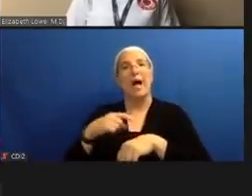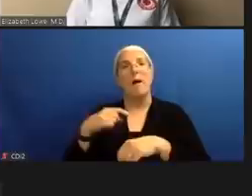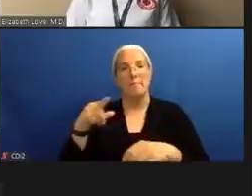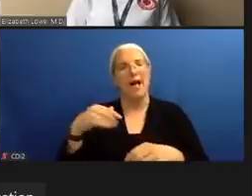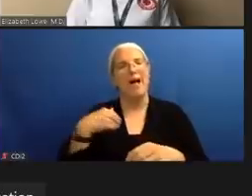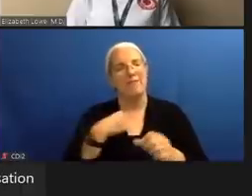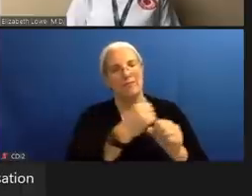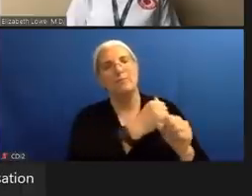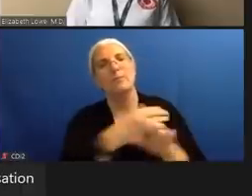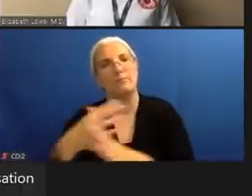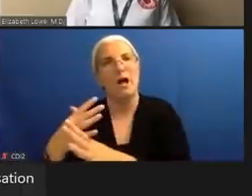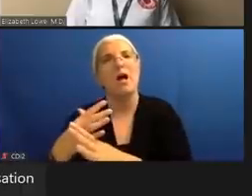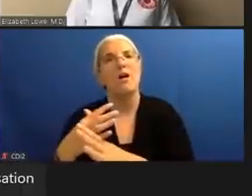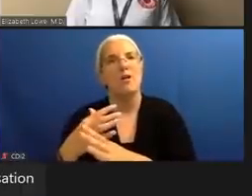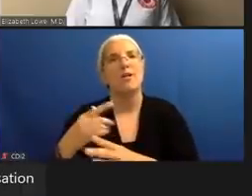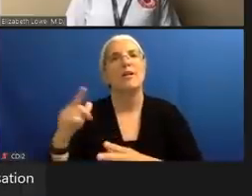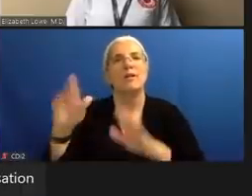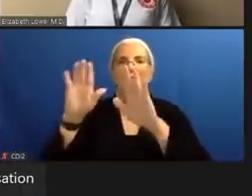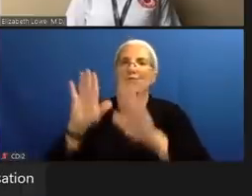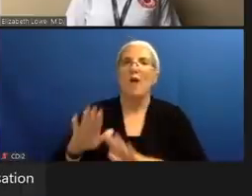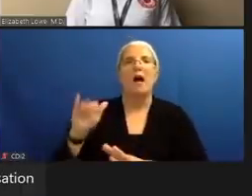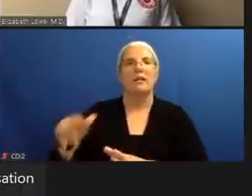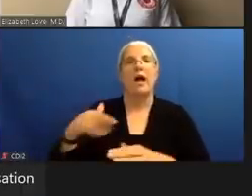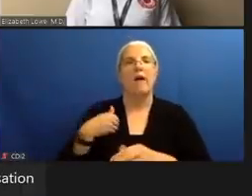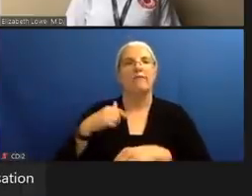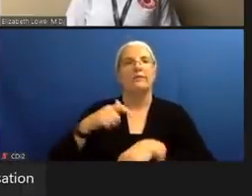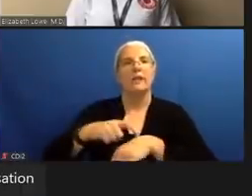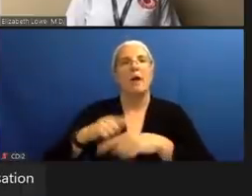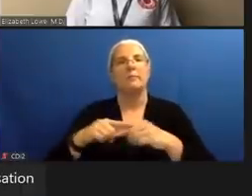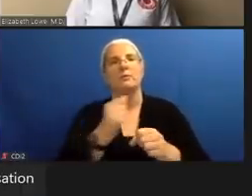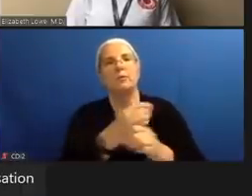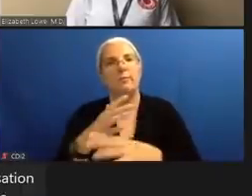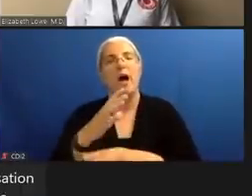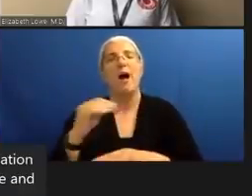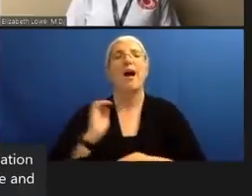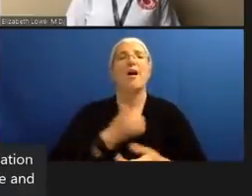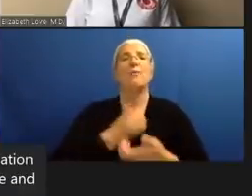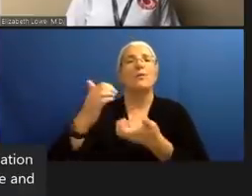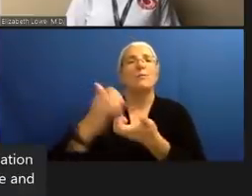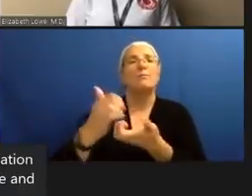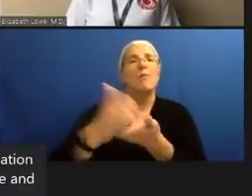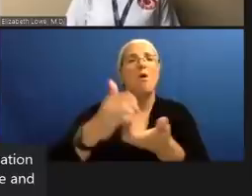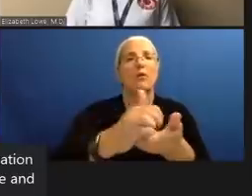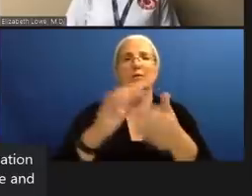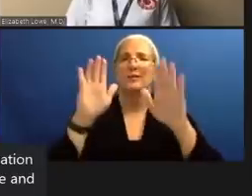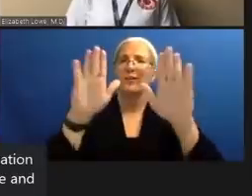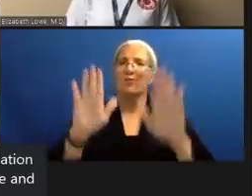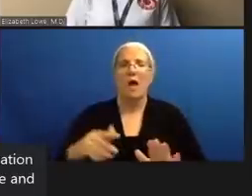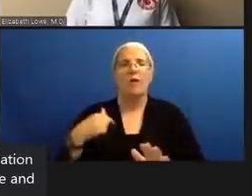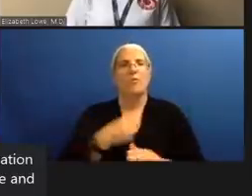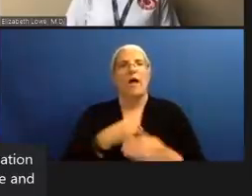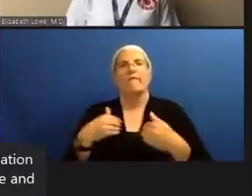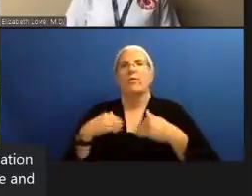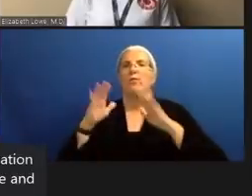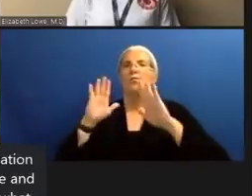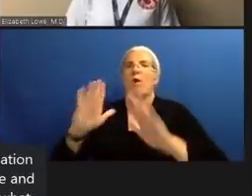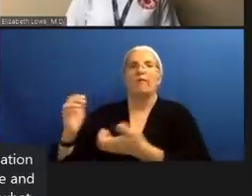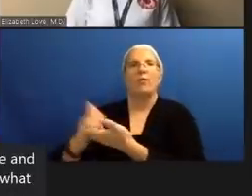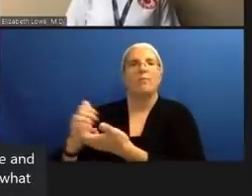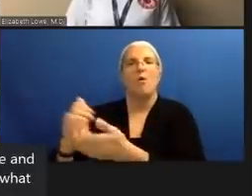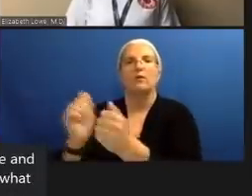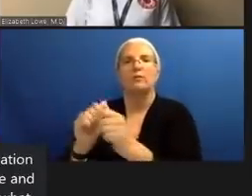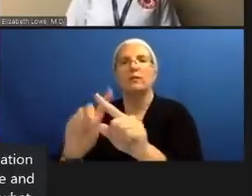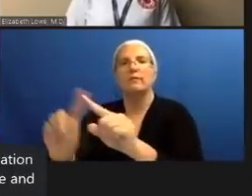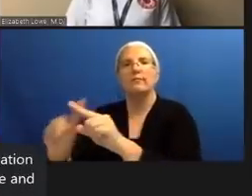partnerships are. And we have, each of our hospitals has capacity beyond what their current, bed